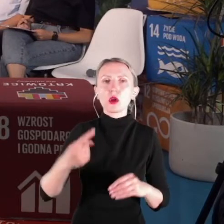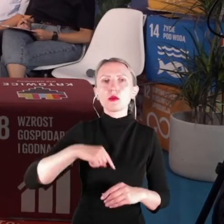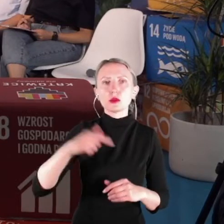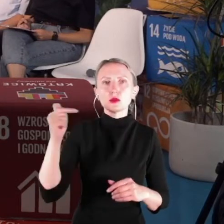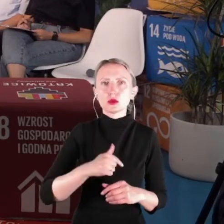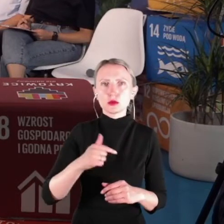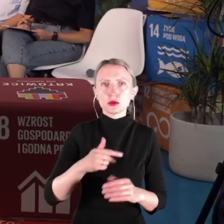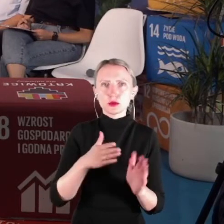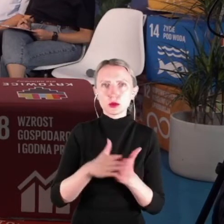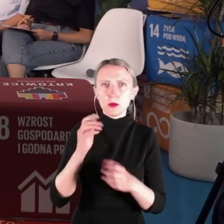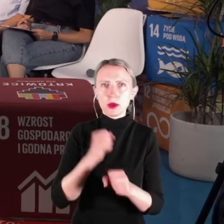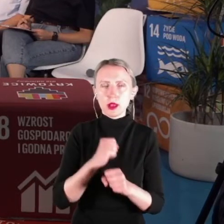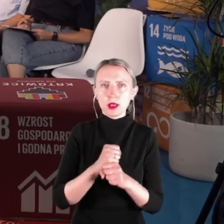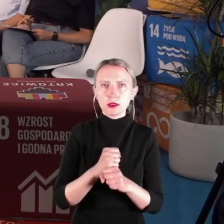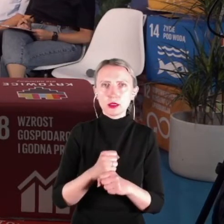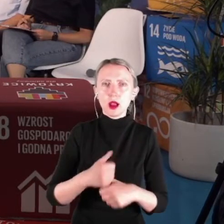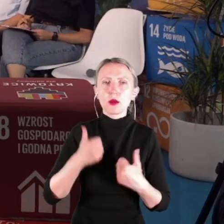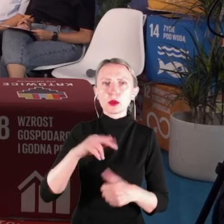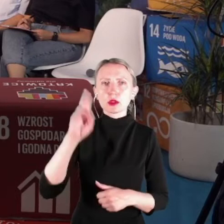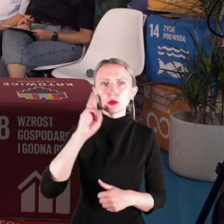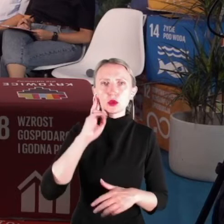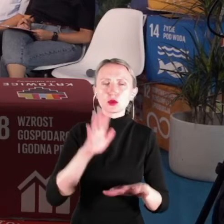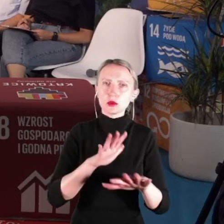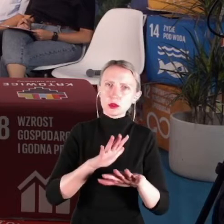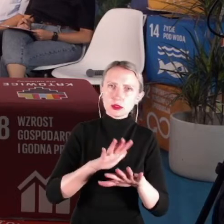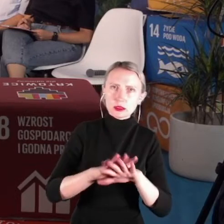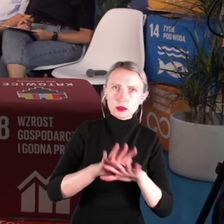we were trying to understand how it could